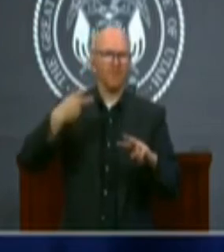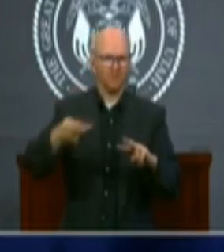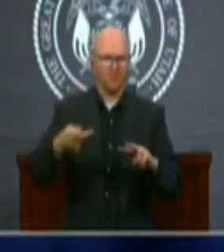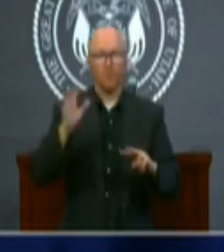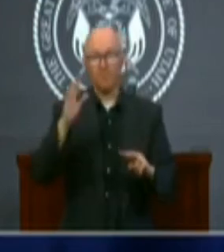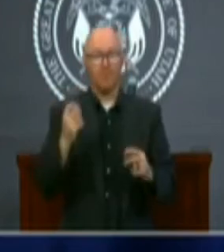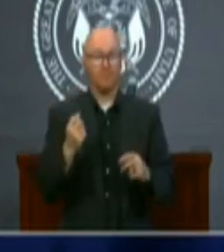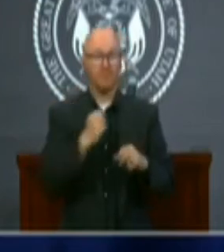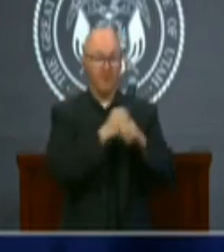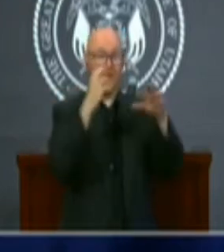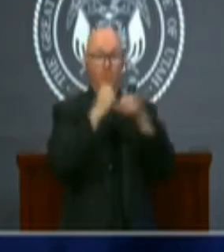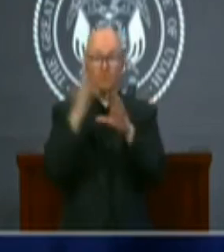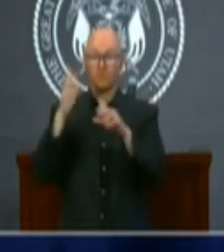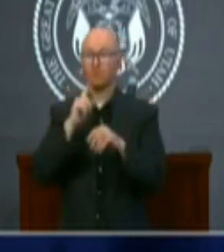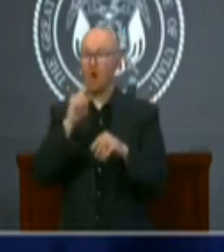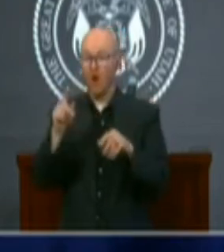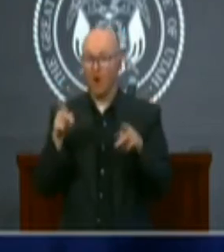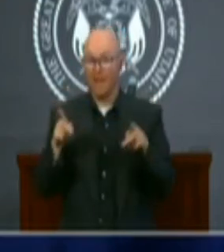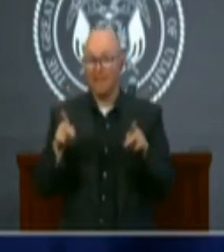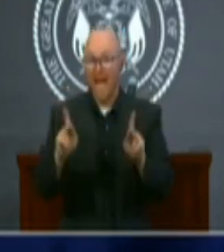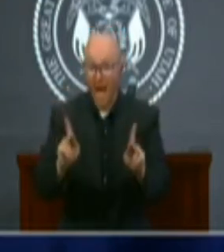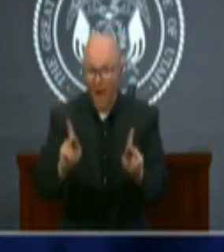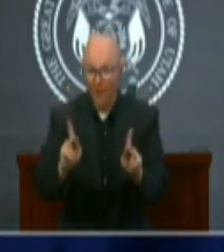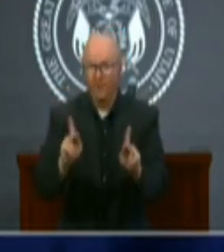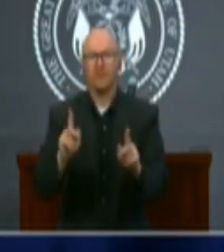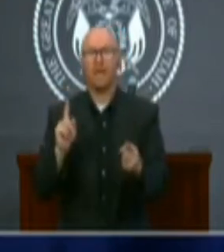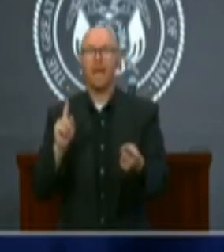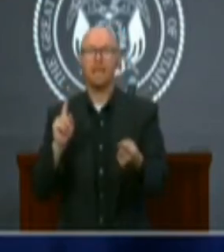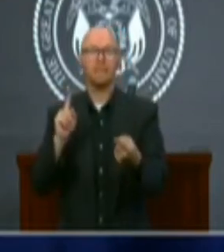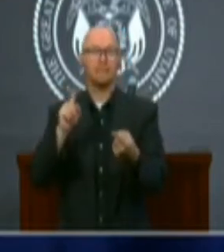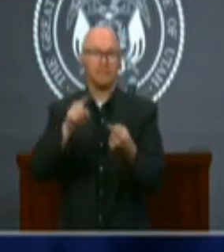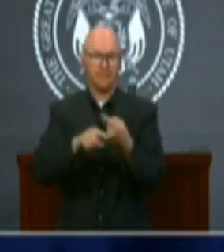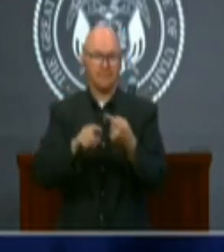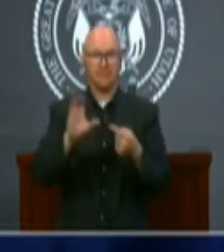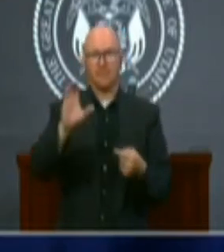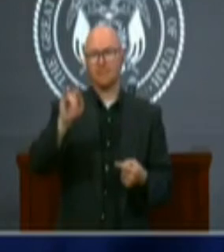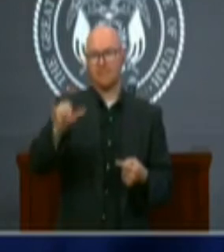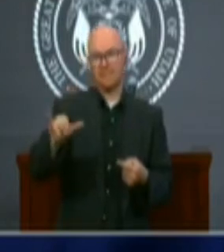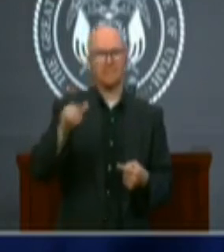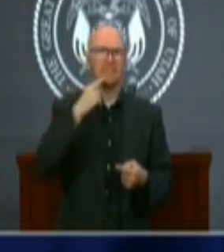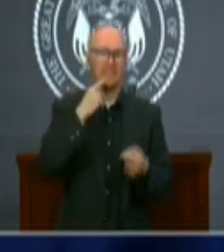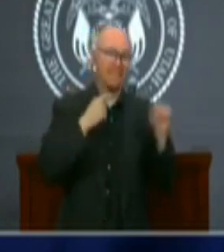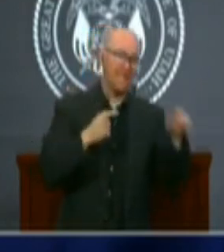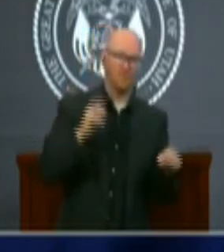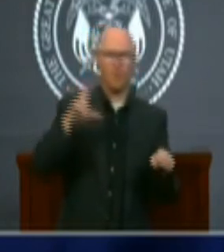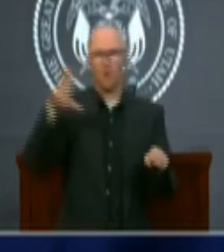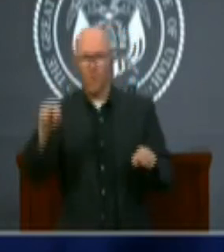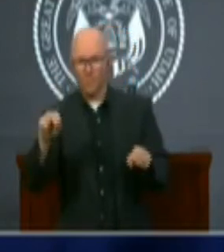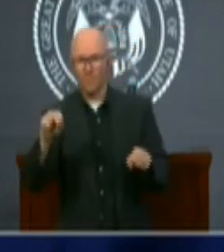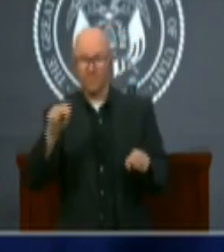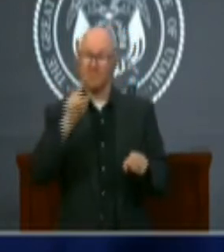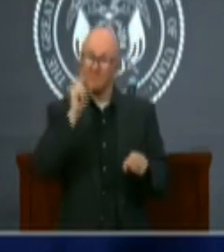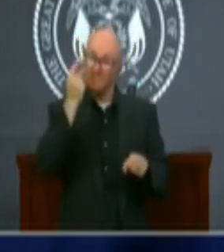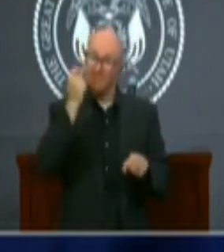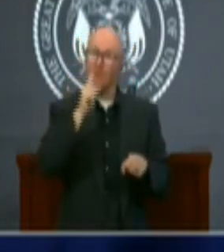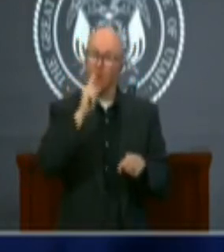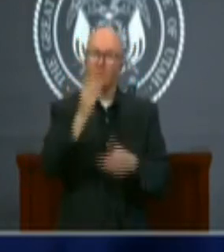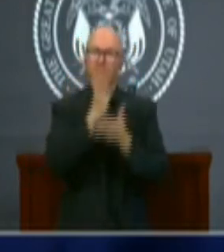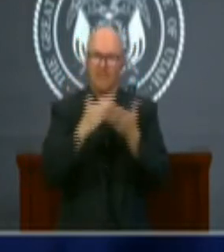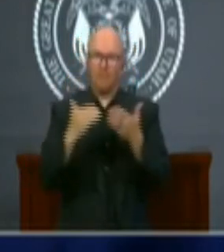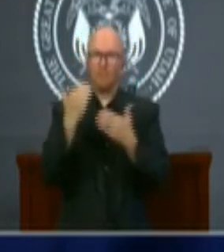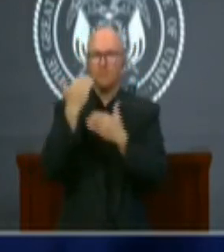fireworks are allowed unless and until the city says otherwise. And again, there are some restrictions on the city's ability